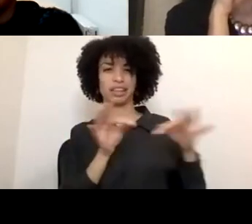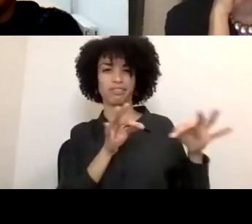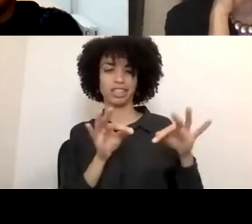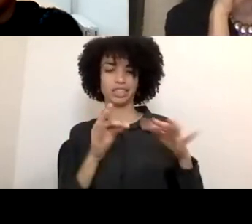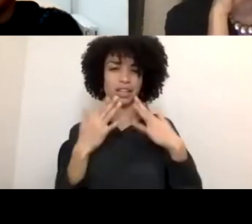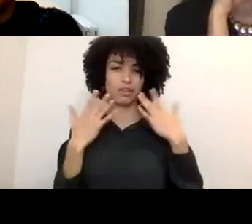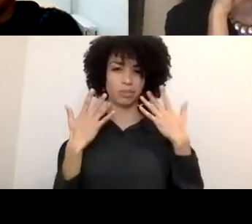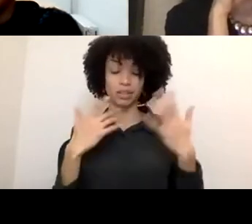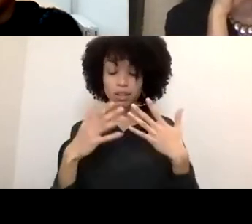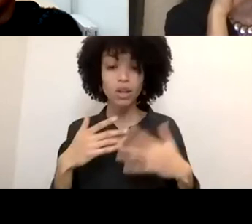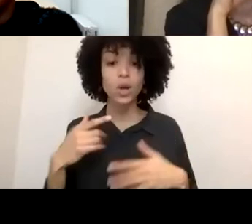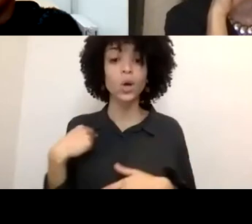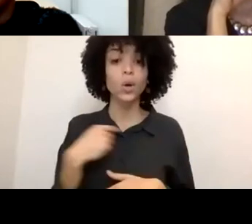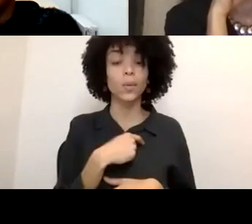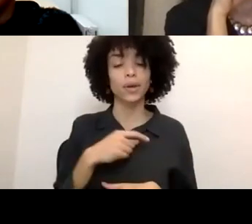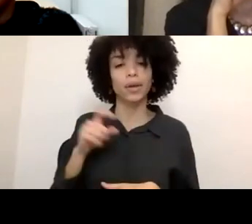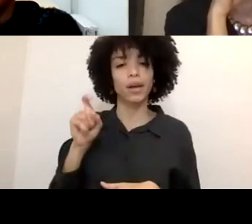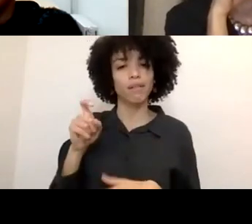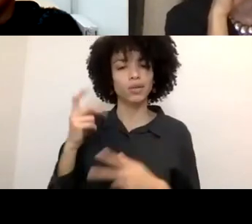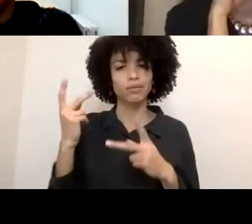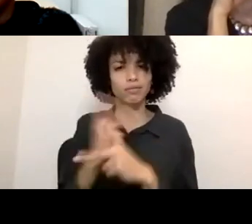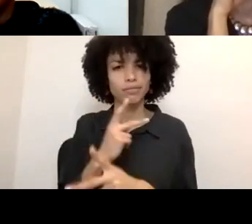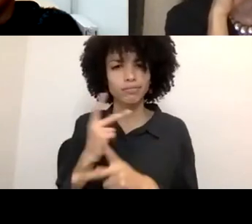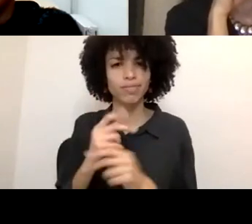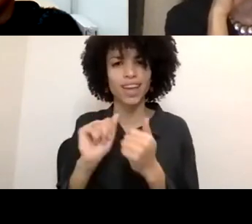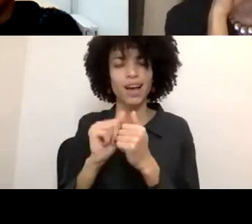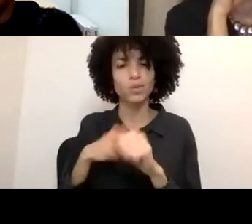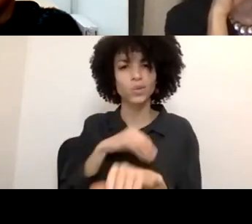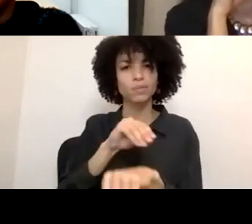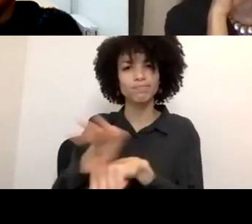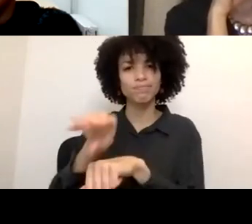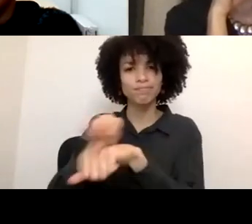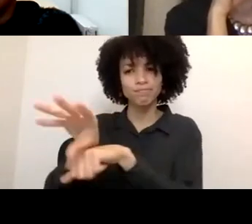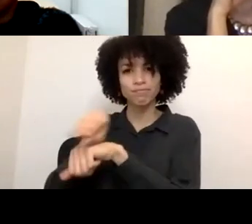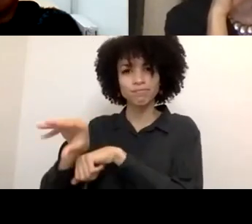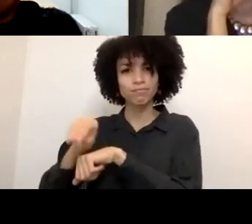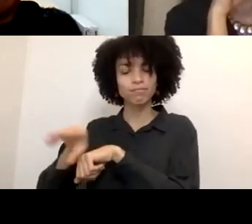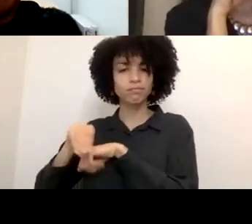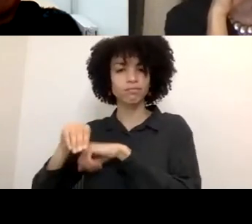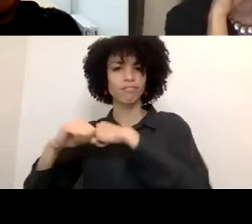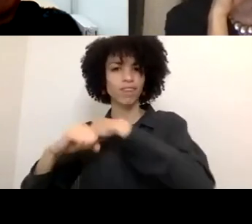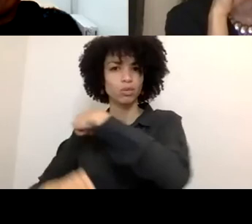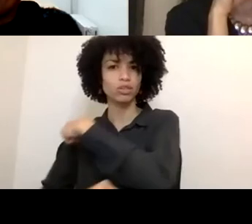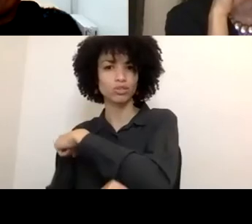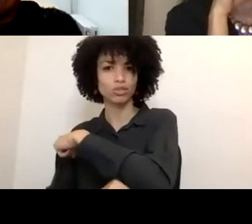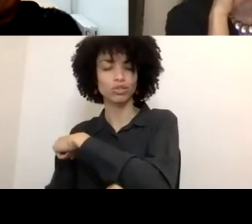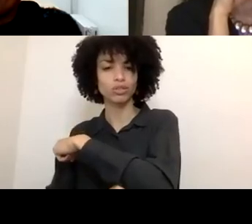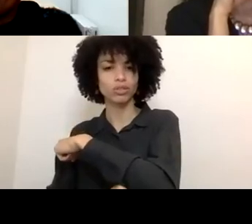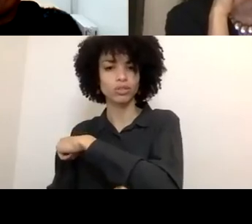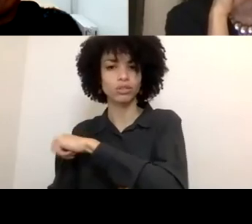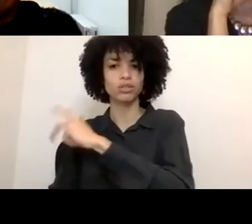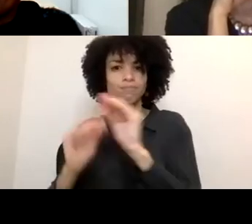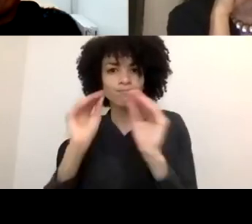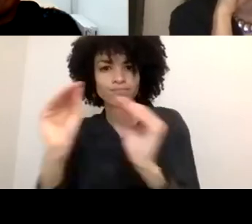organizations needs to find a way to advise foundations who wants to serve that purpose.